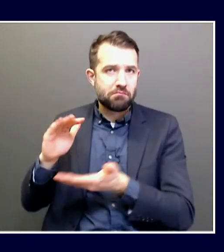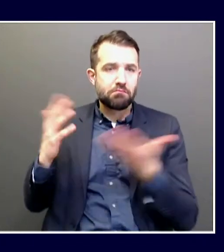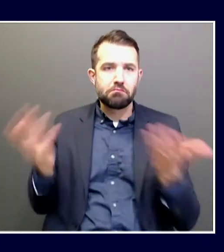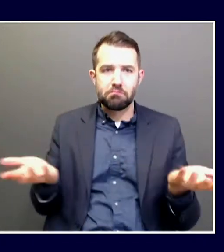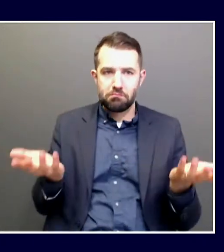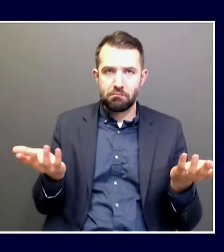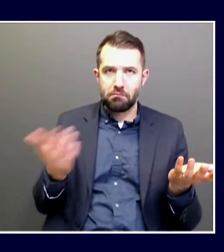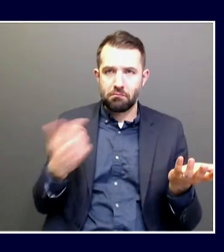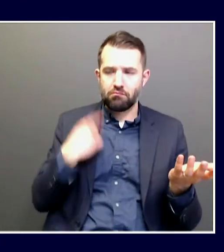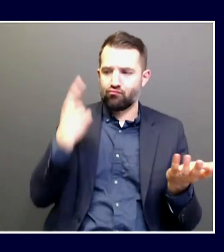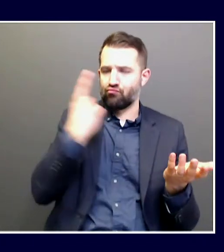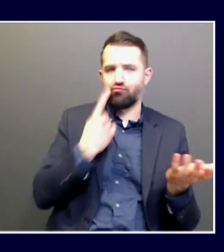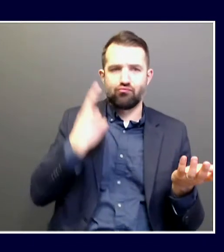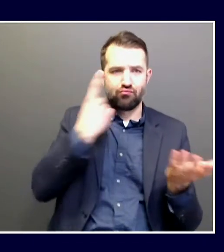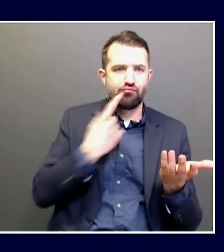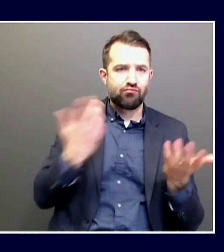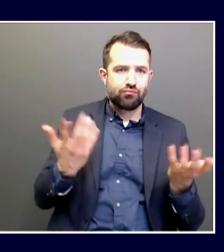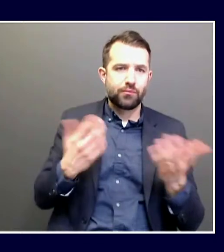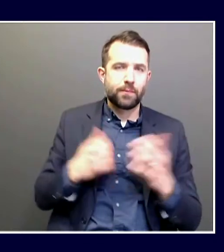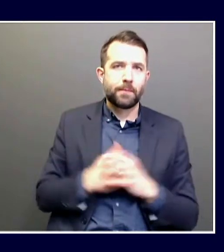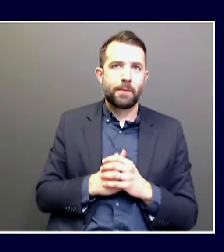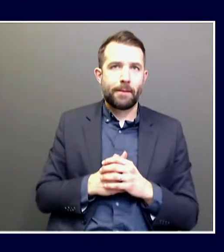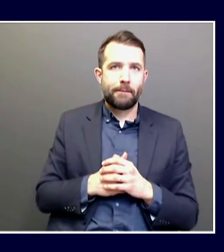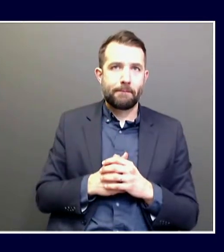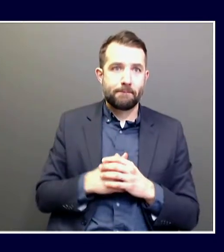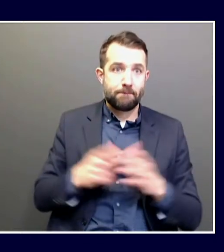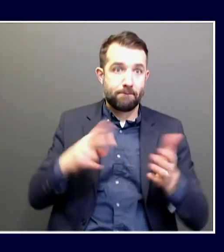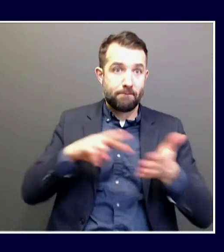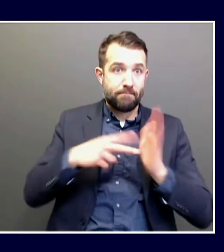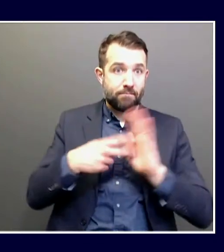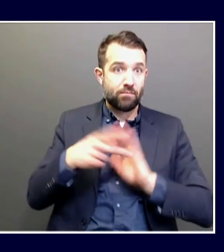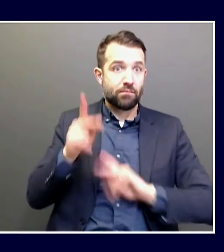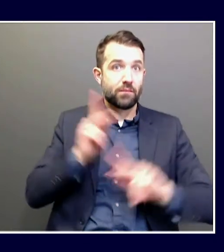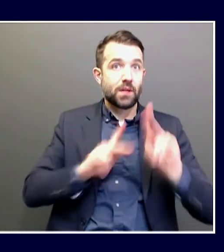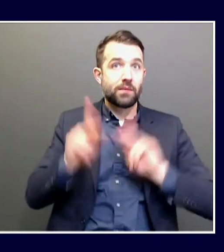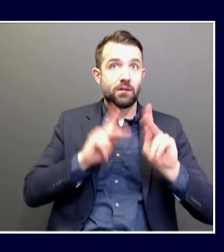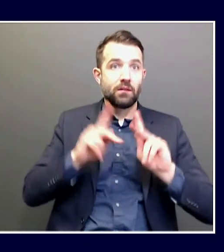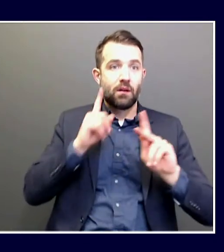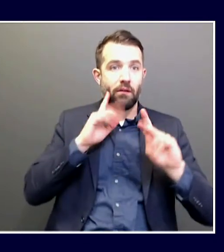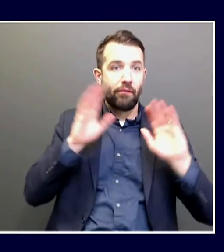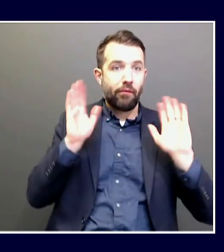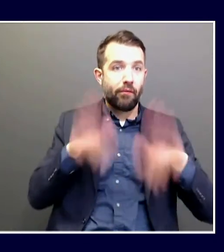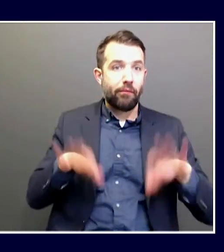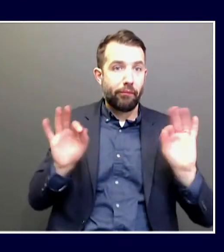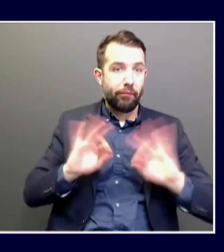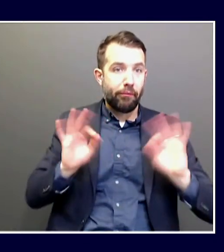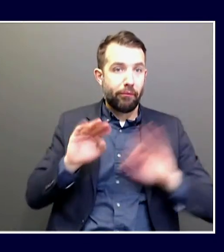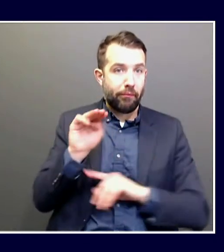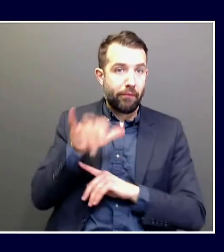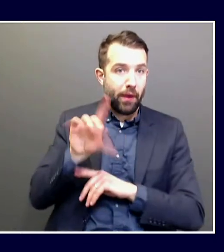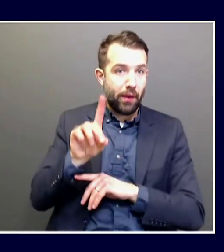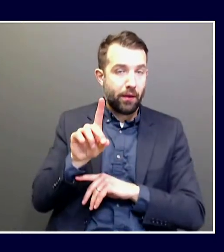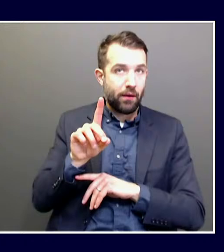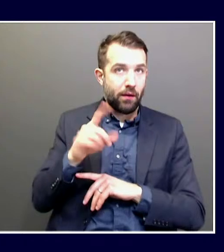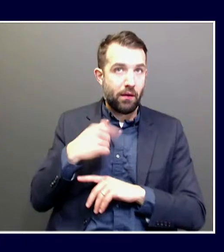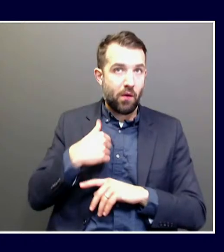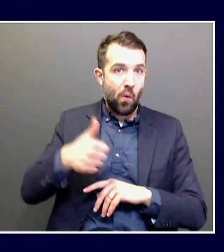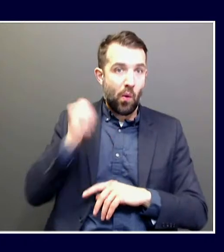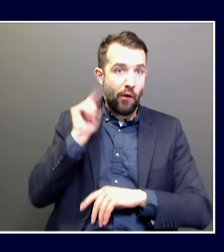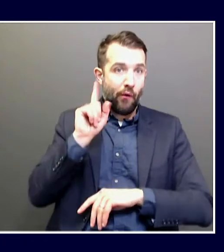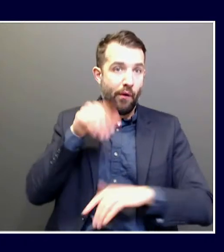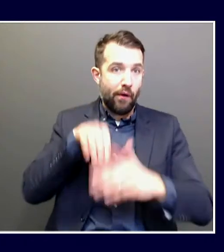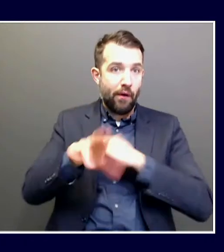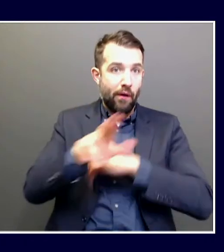messaging, people hearing, oh, it's a milder form of the virus. If you get it, you're not going to be hospitalized. And if you do, you won't be in critical care on a